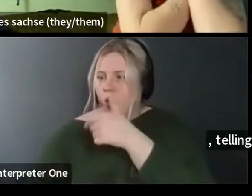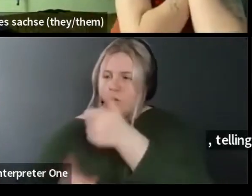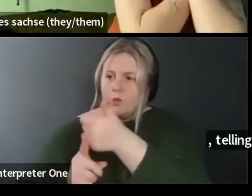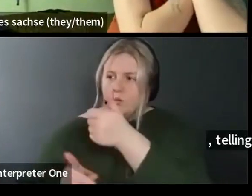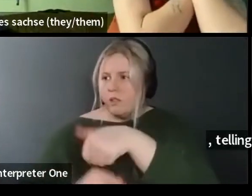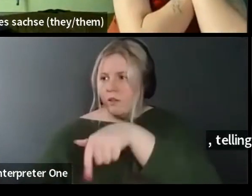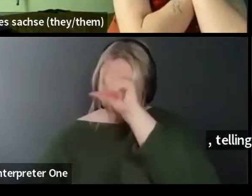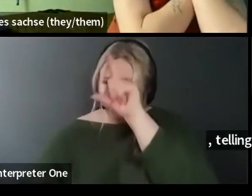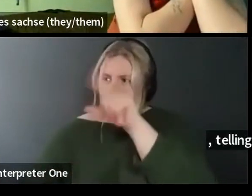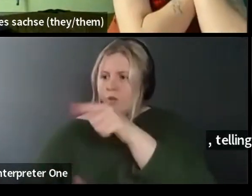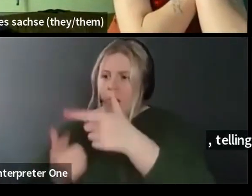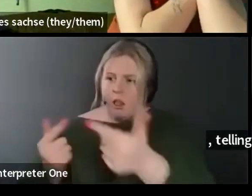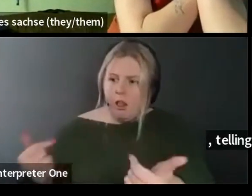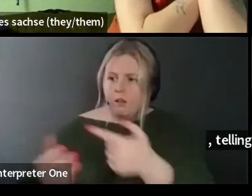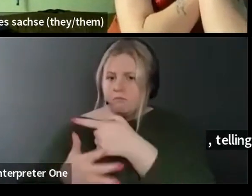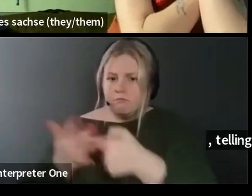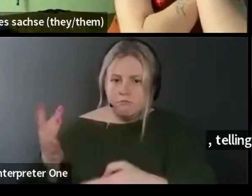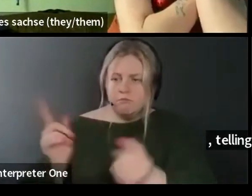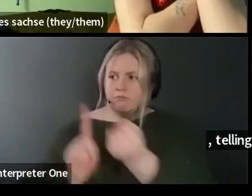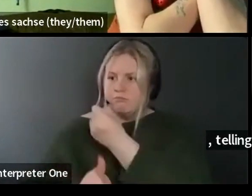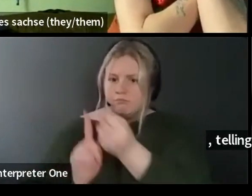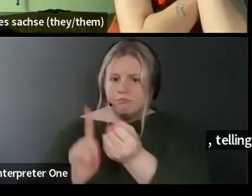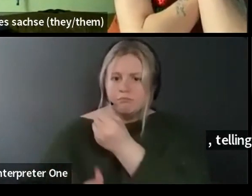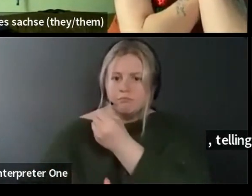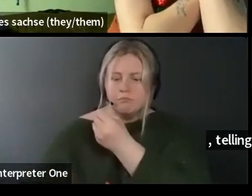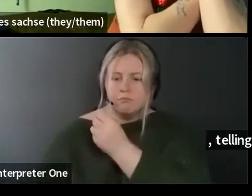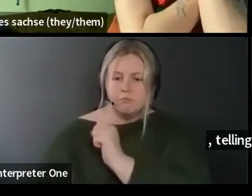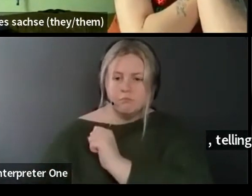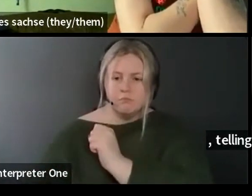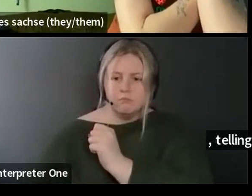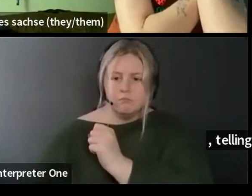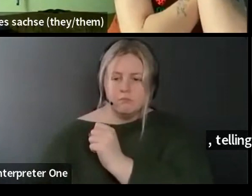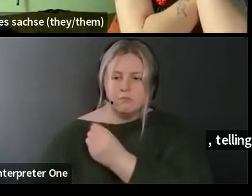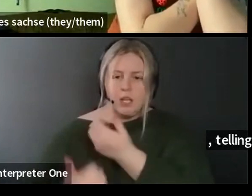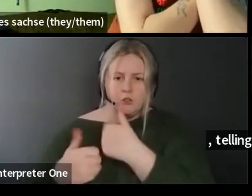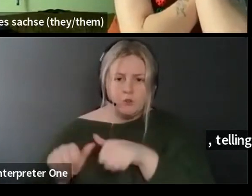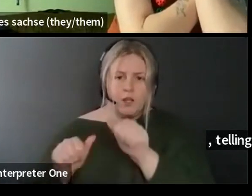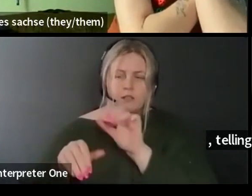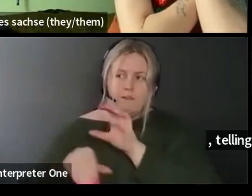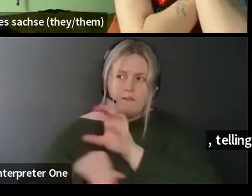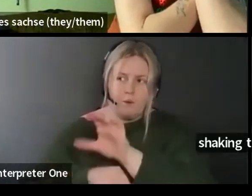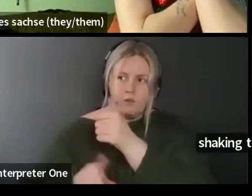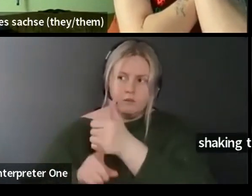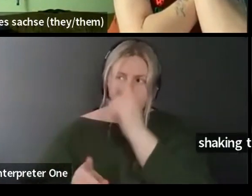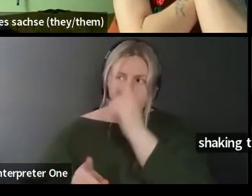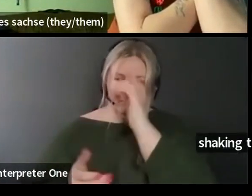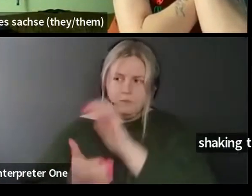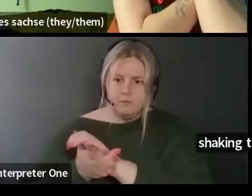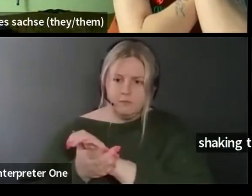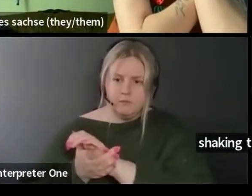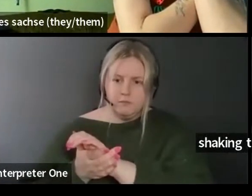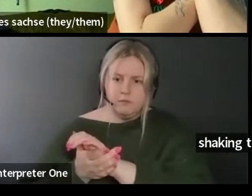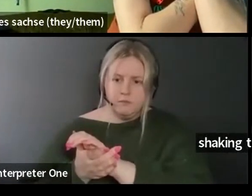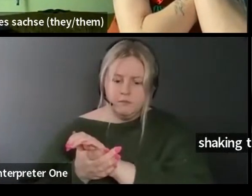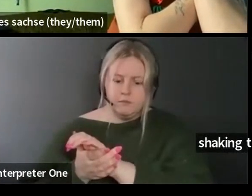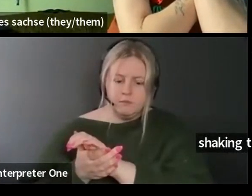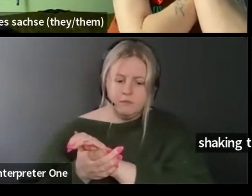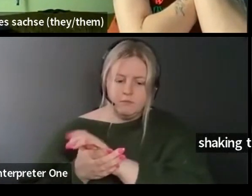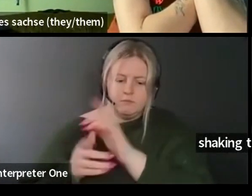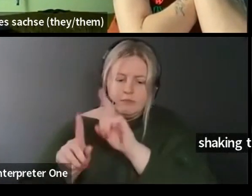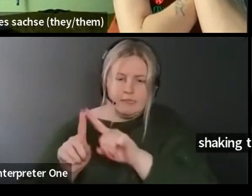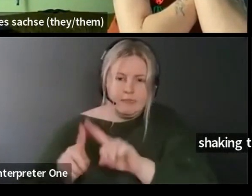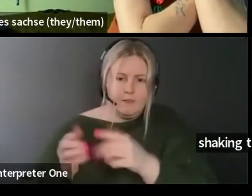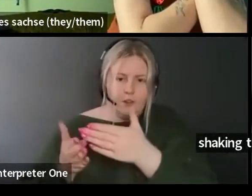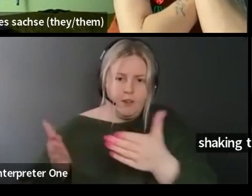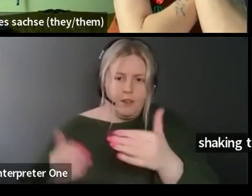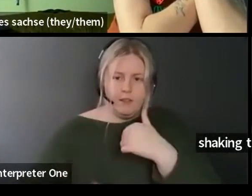and like that they're like literally like basically trying to make them believe, pardon like my language, but it's gotta be raw with certain things because that's